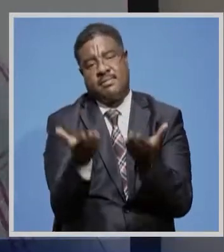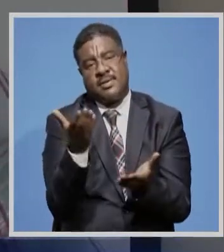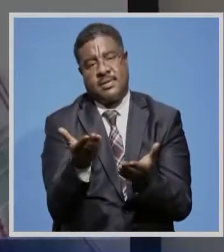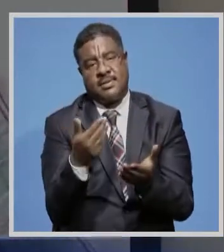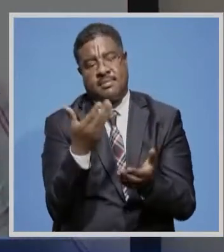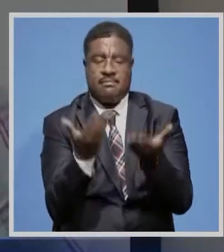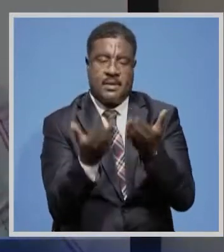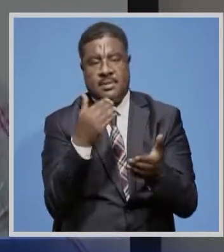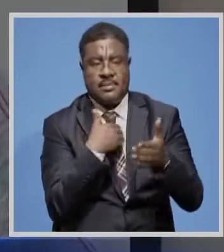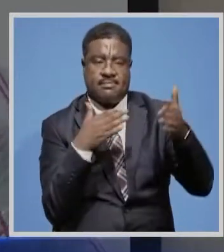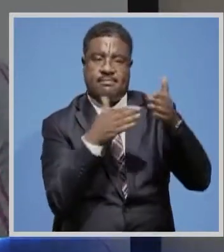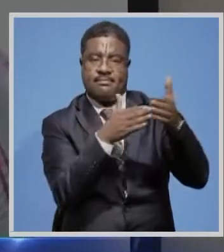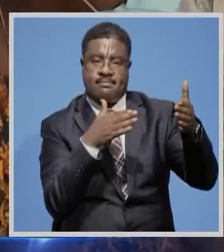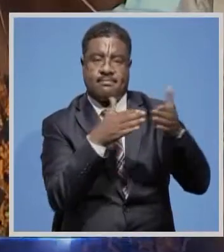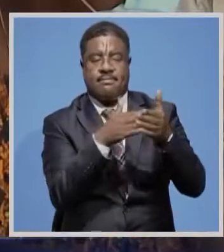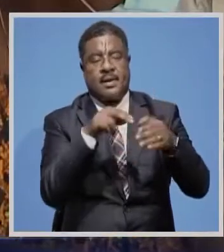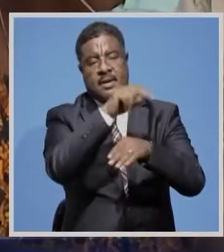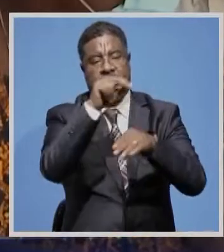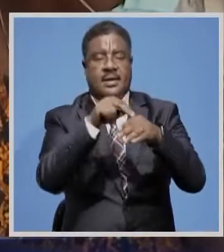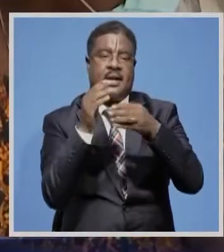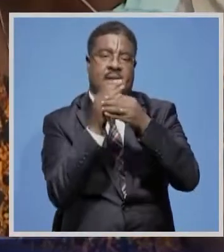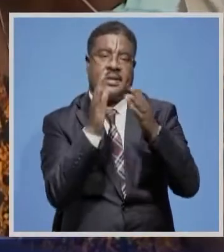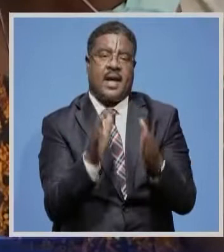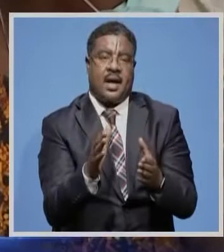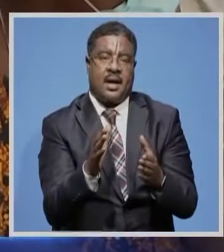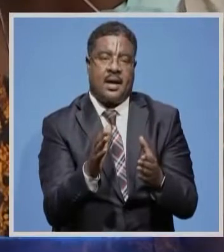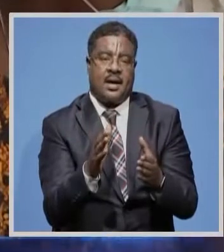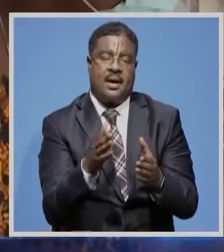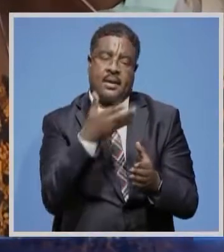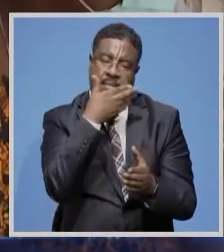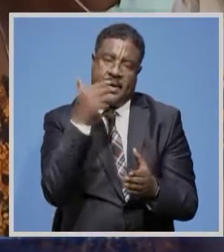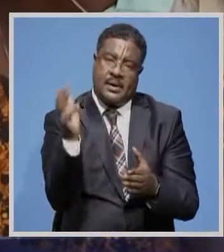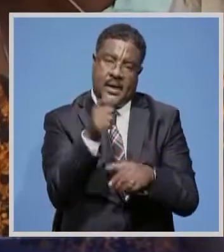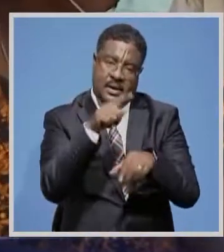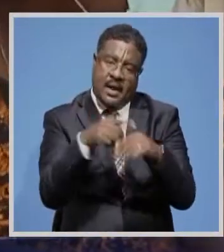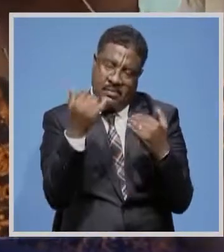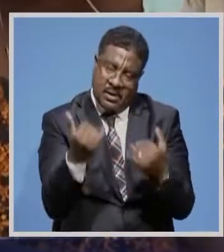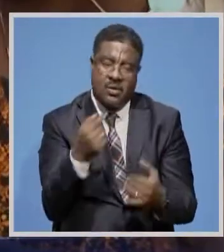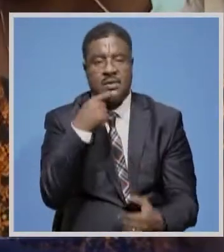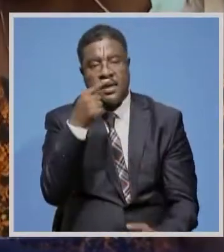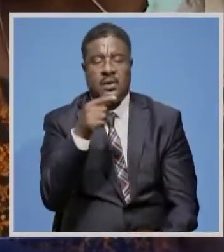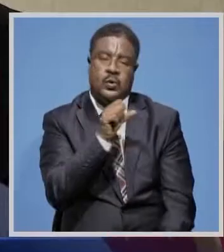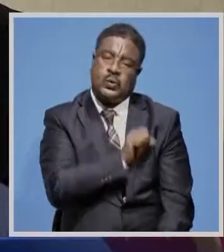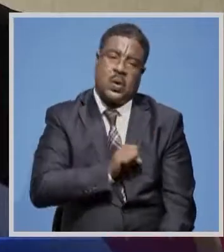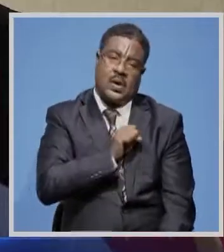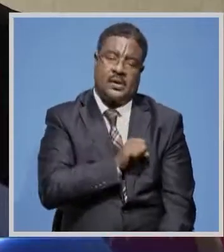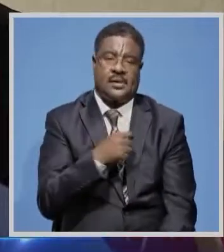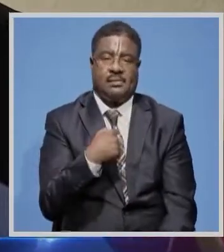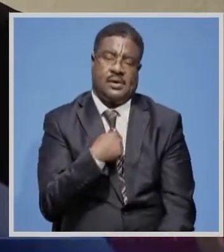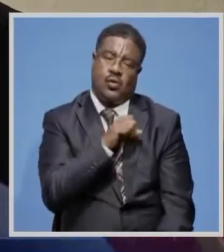against the national leadership. I just want to take this opportunity to apologize.